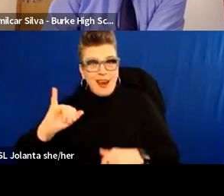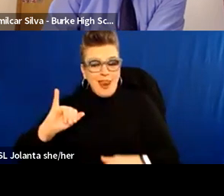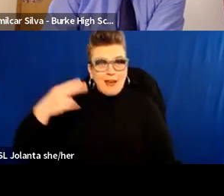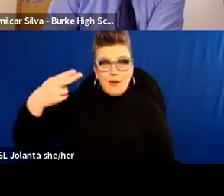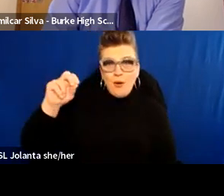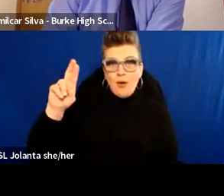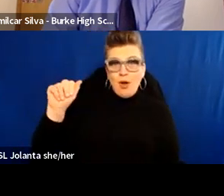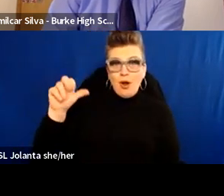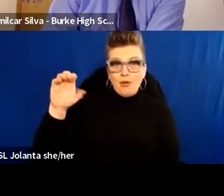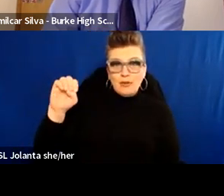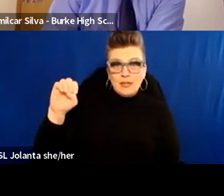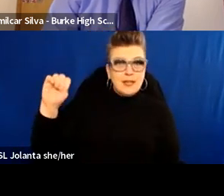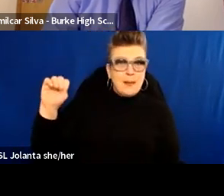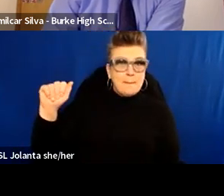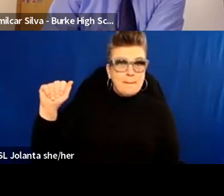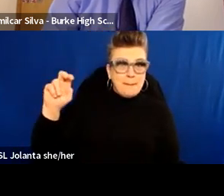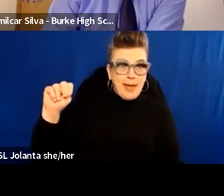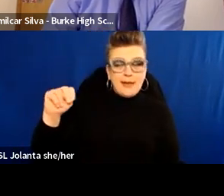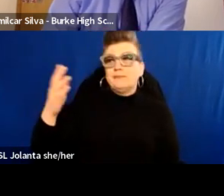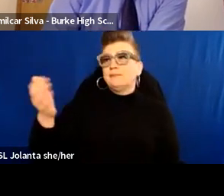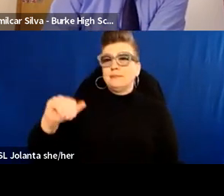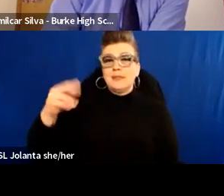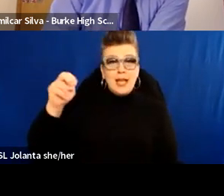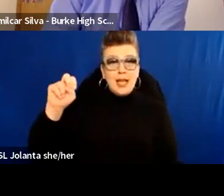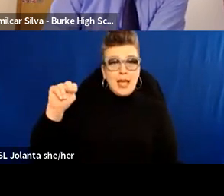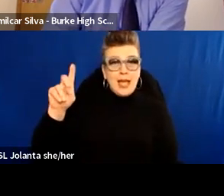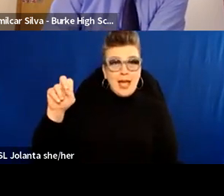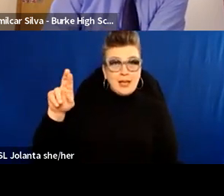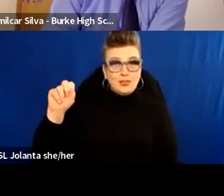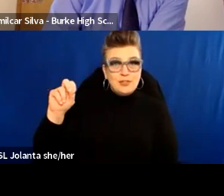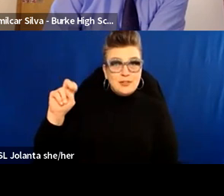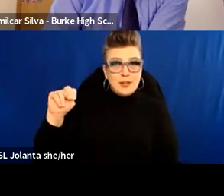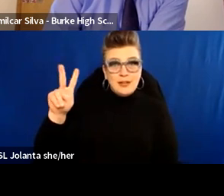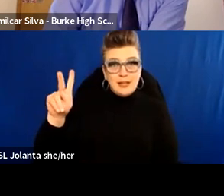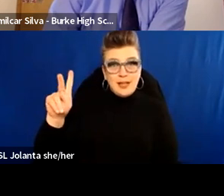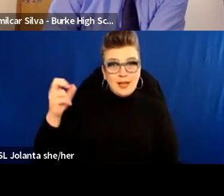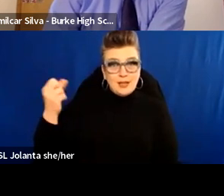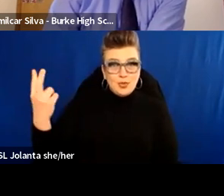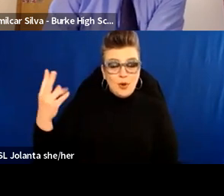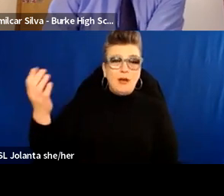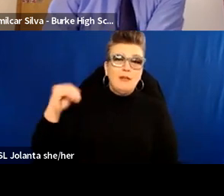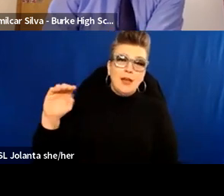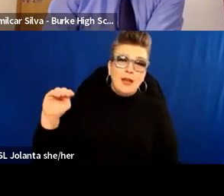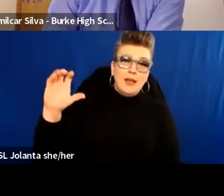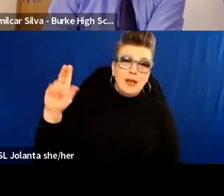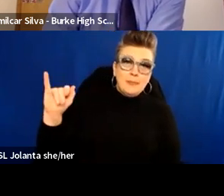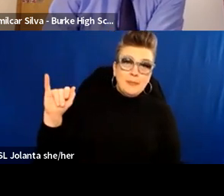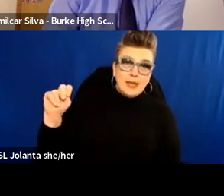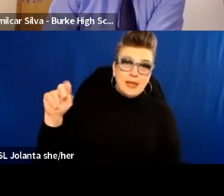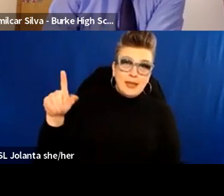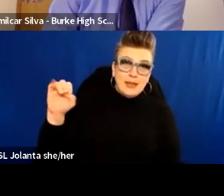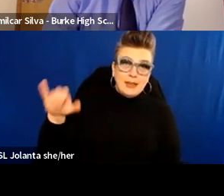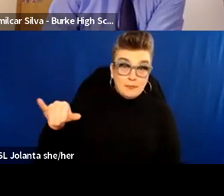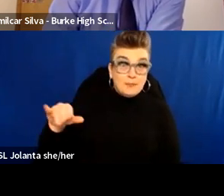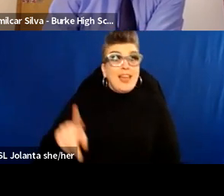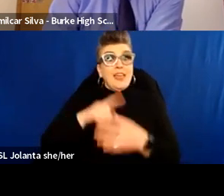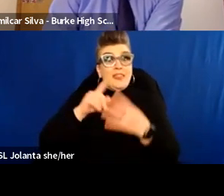school or the henderson k-12 or the mckinley school and then you have another bucket of schools that are alternative schools that